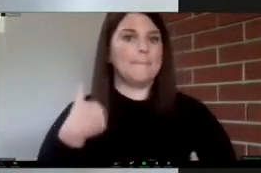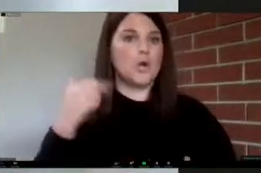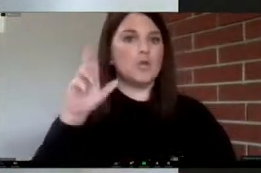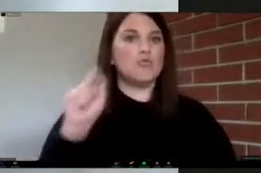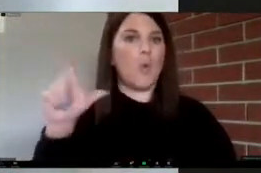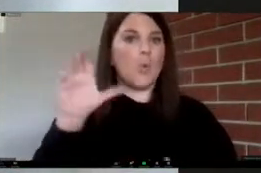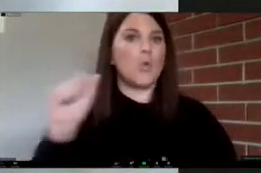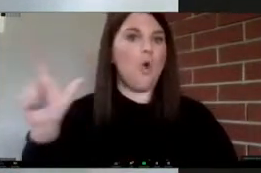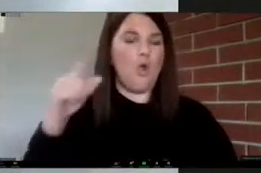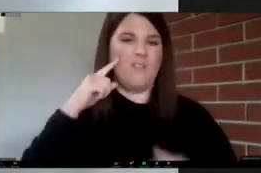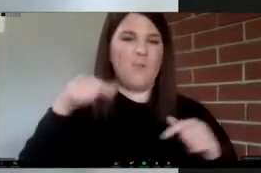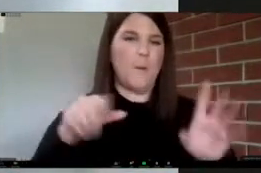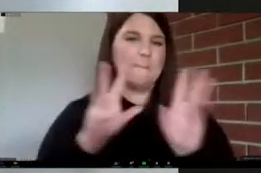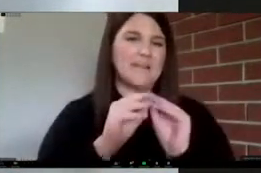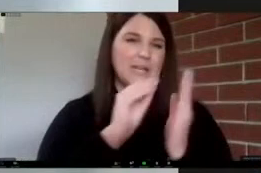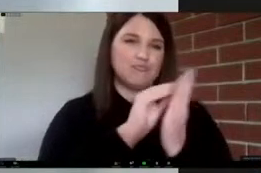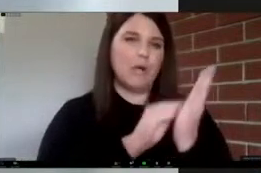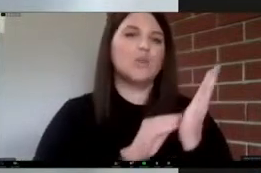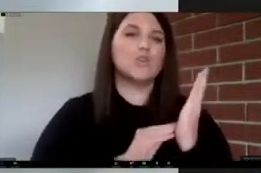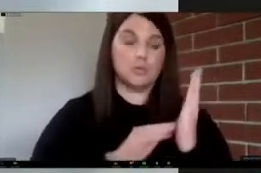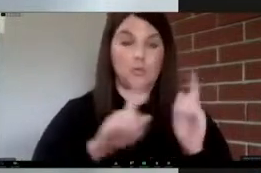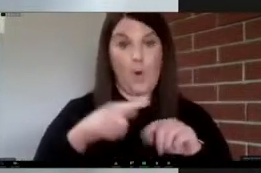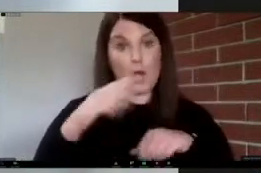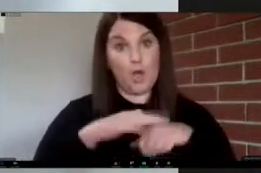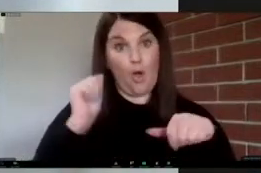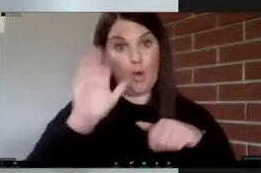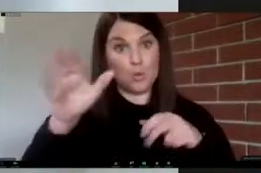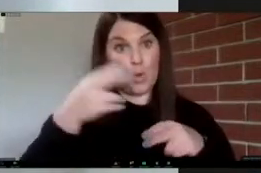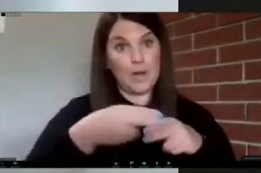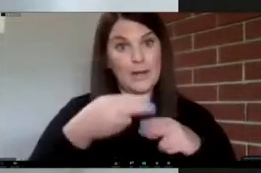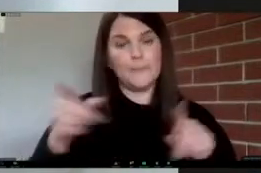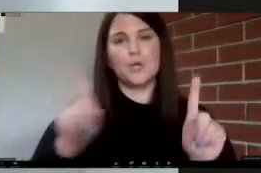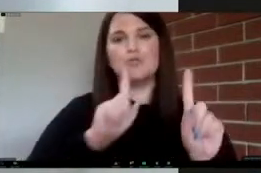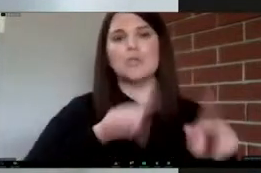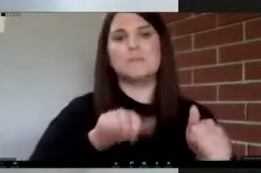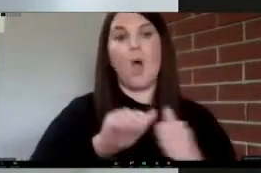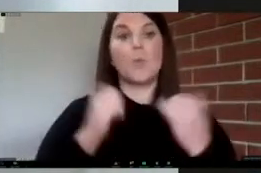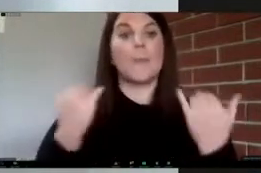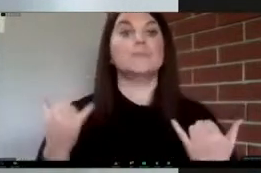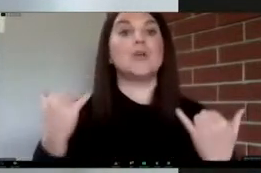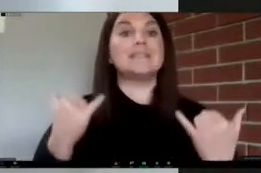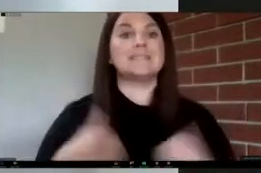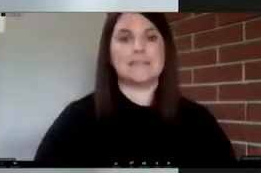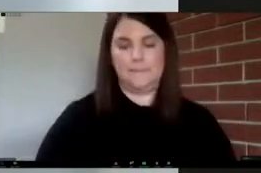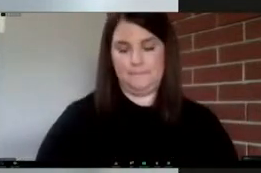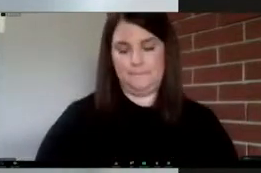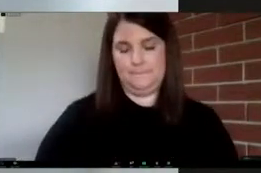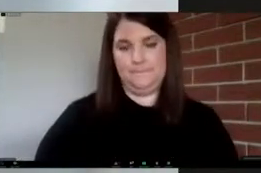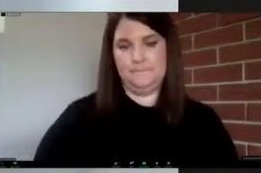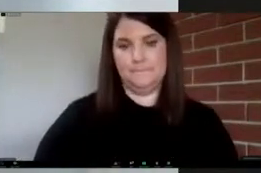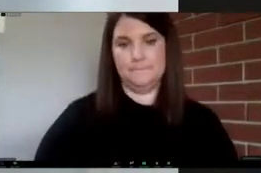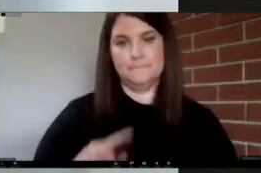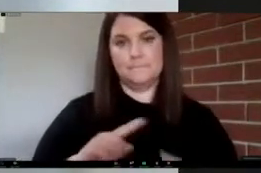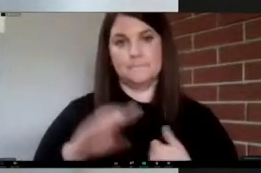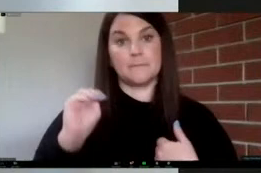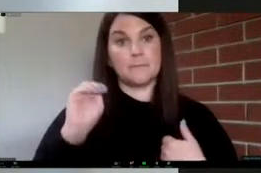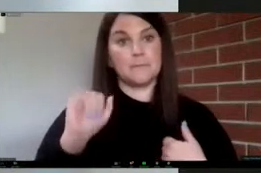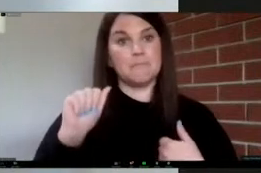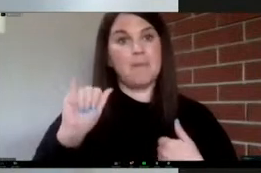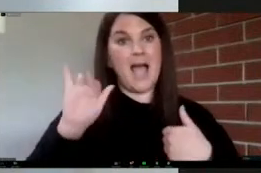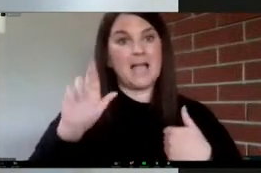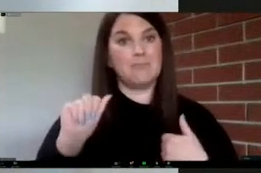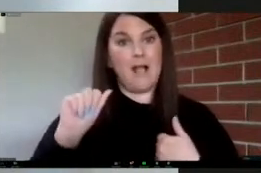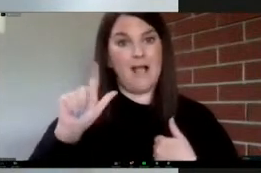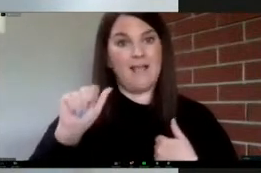for the meeting record. When I call your name, you may respond with present. Ms. Mayra Alvarez.